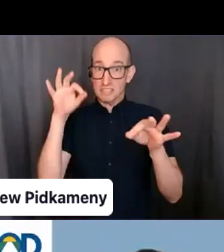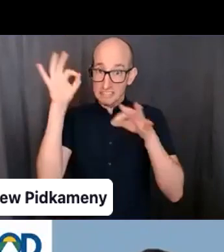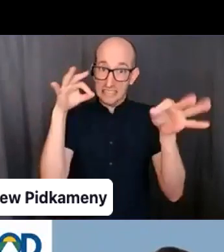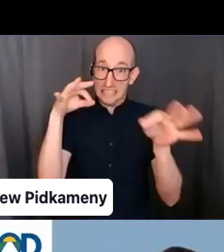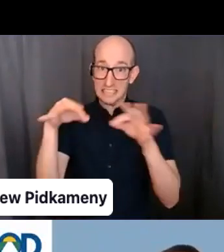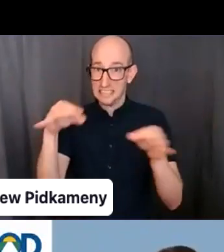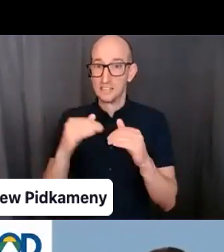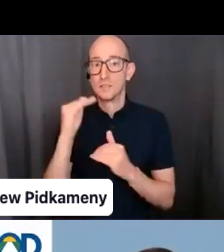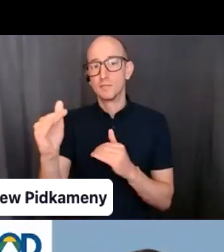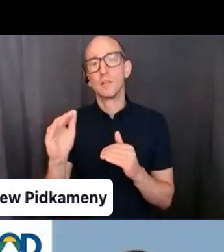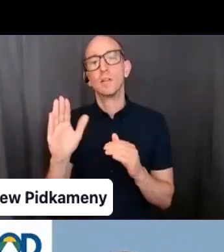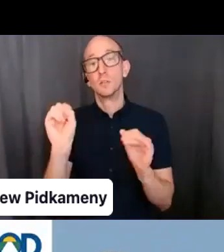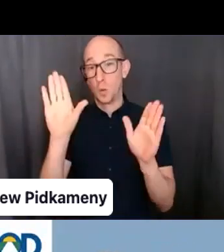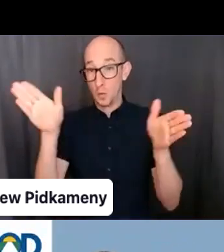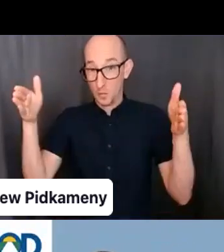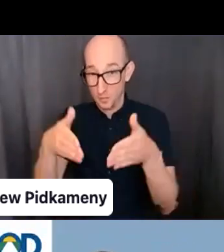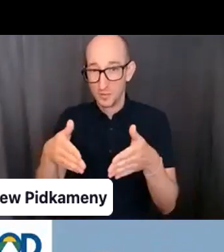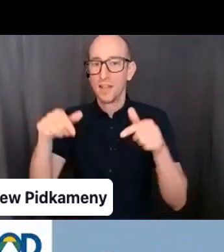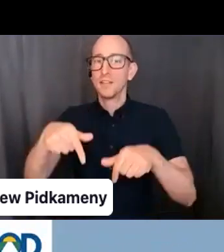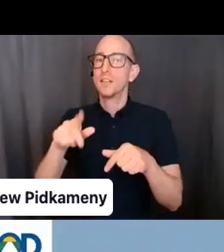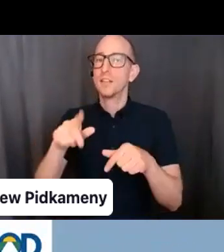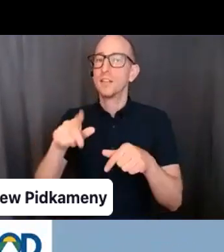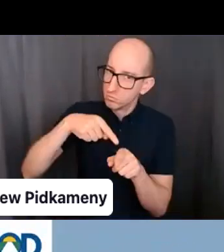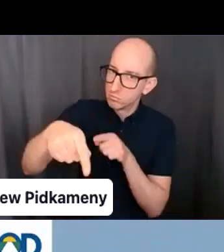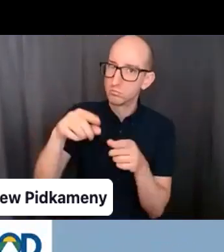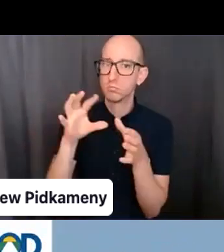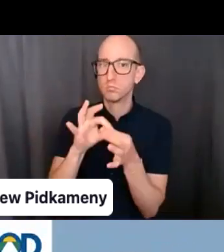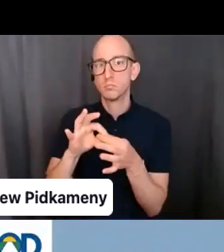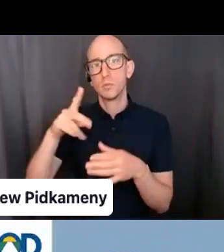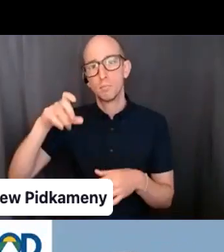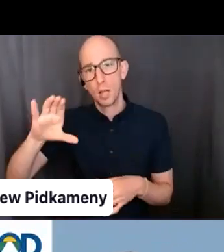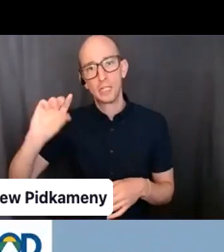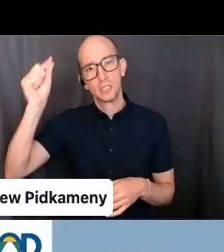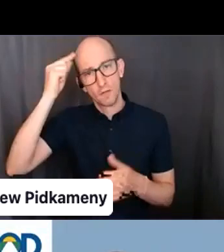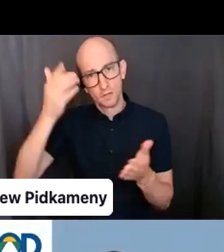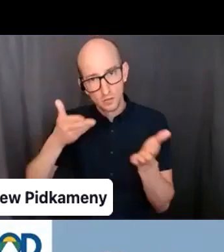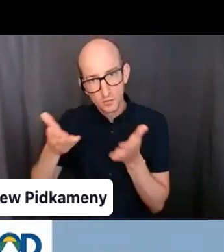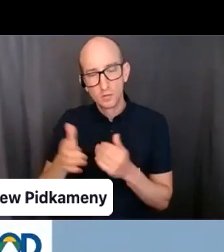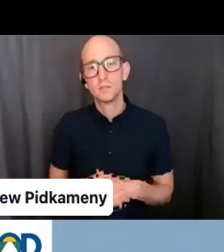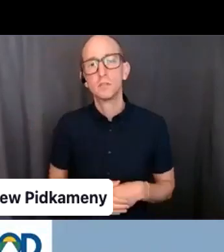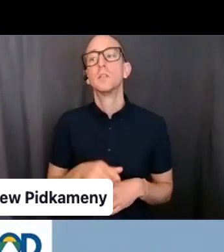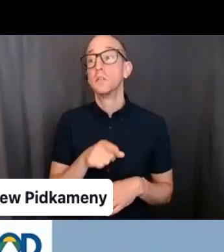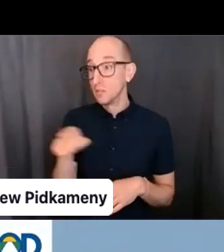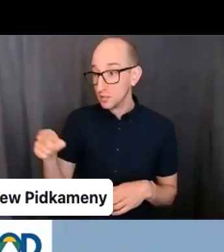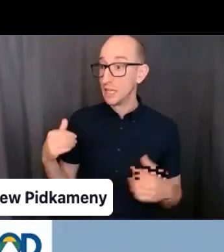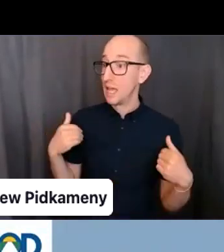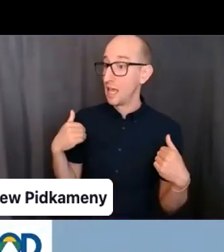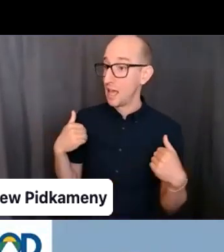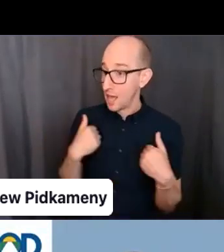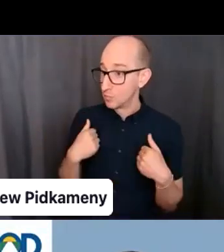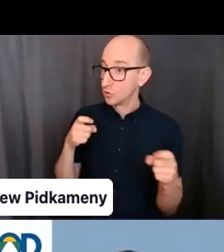public serving entities and animal control officers and what they need to know. So if you're here as